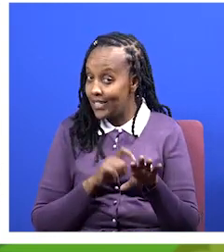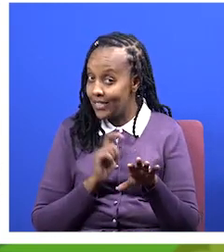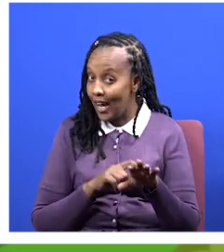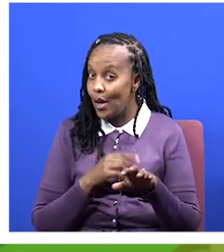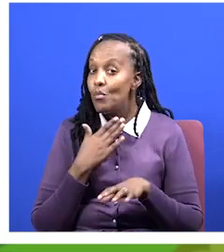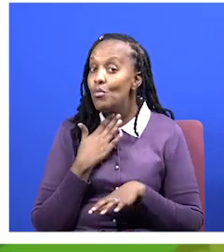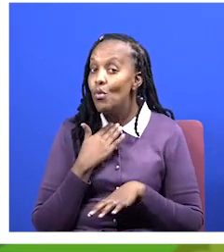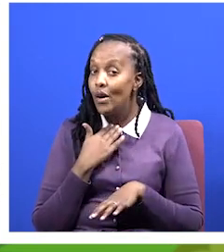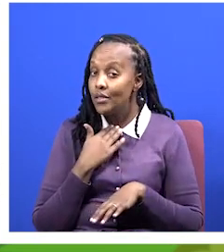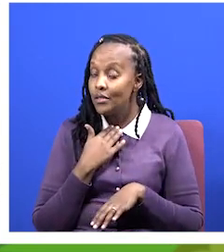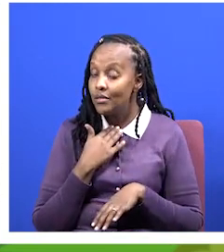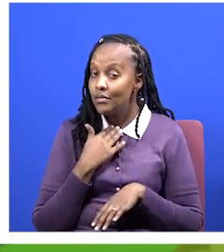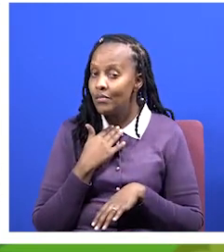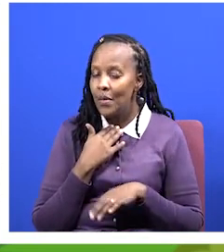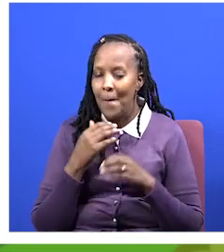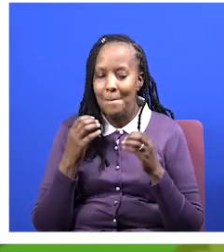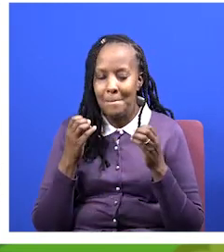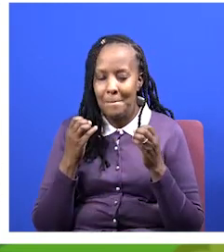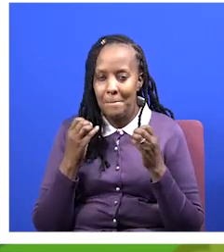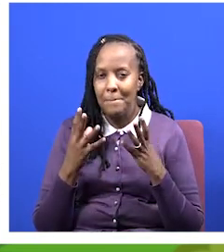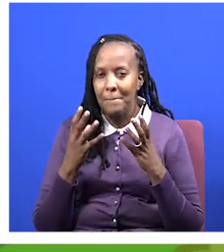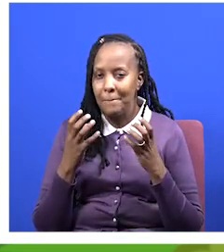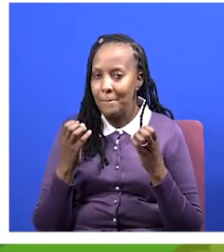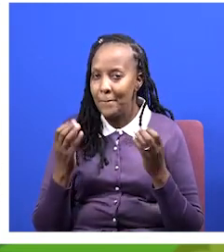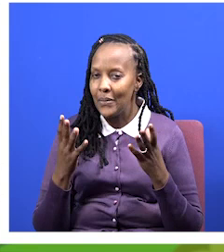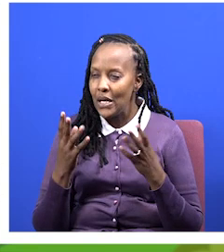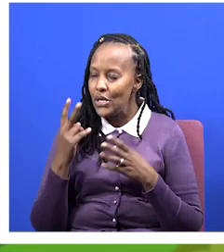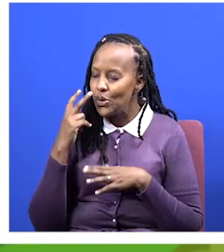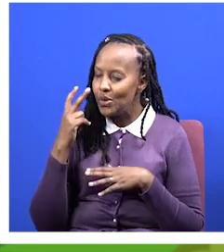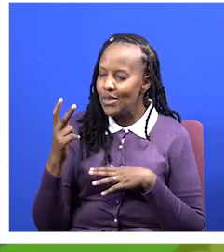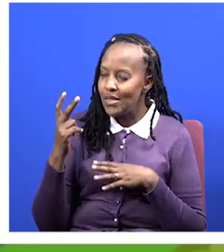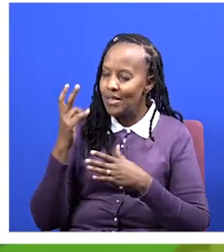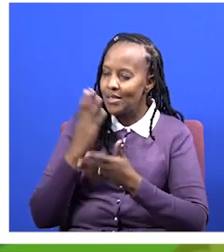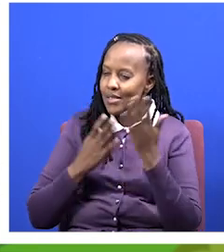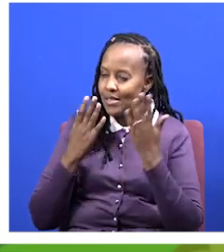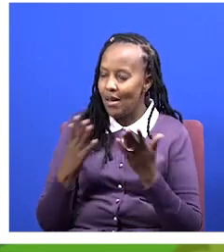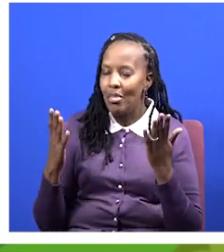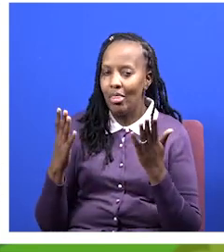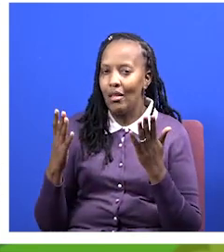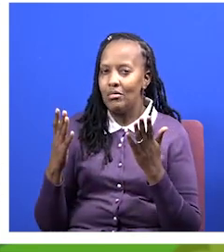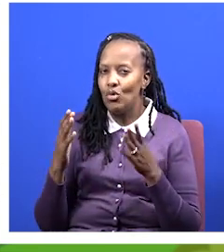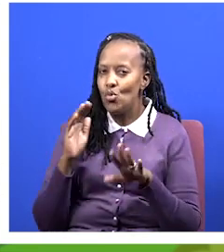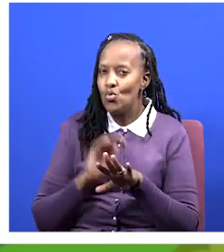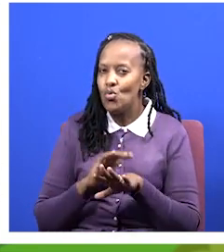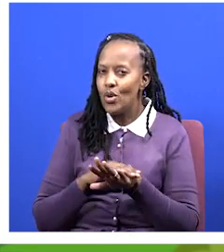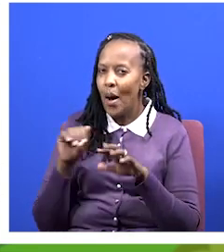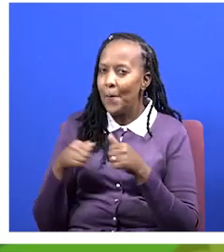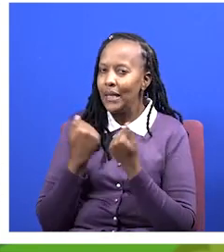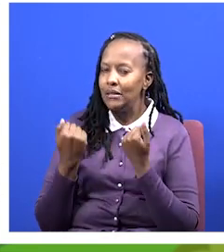When we want very much to see something fair,